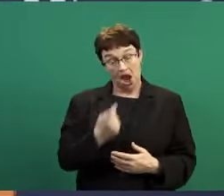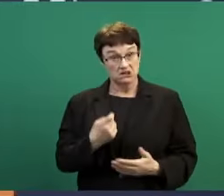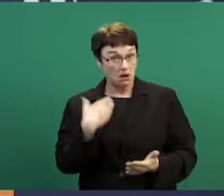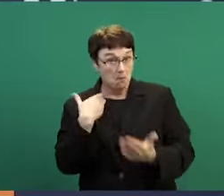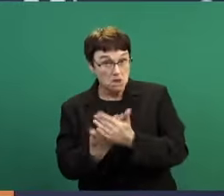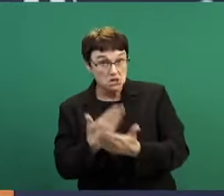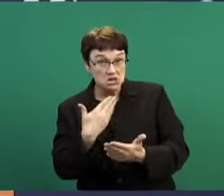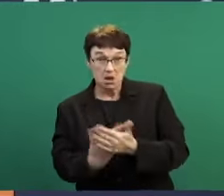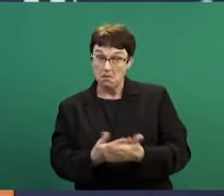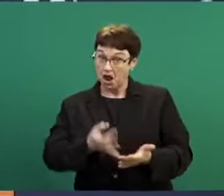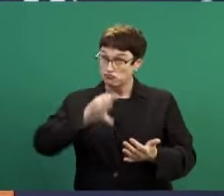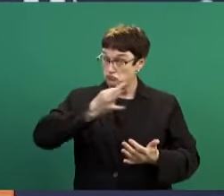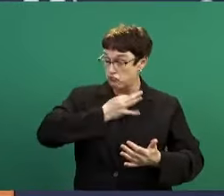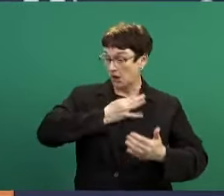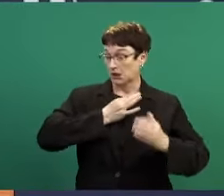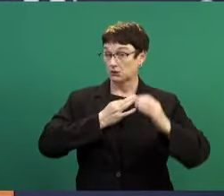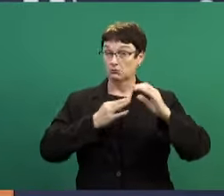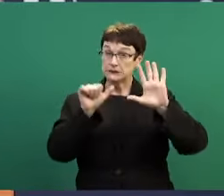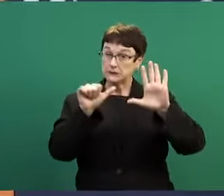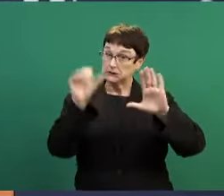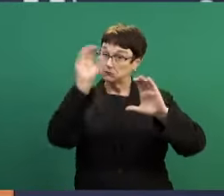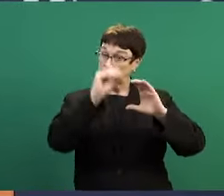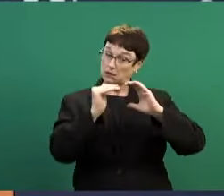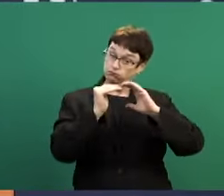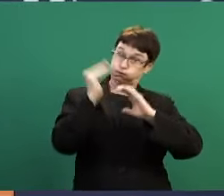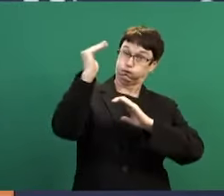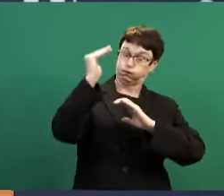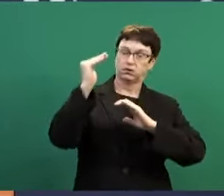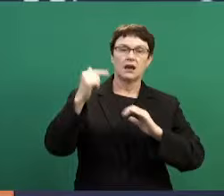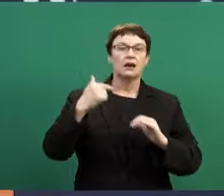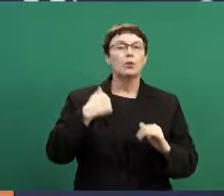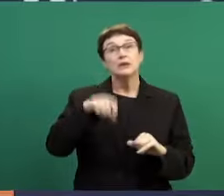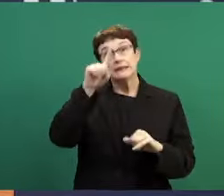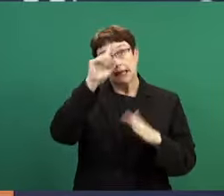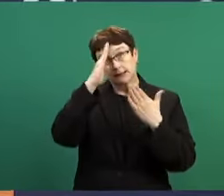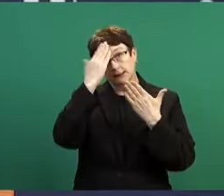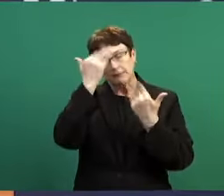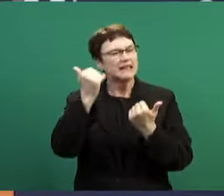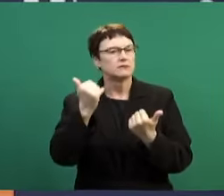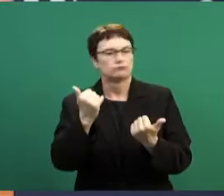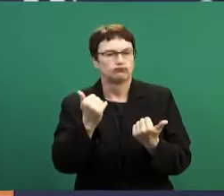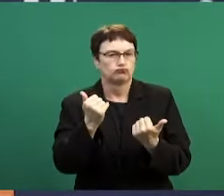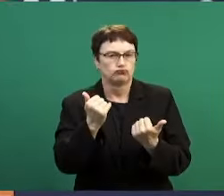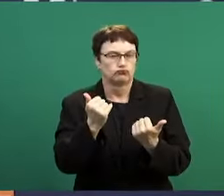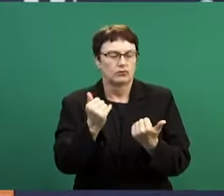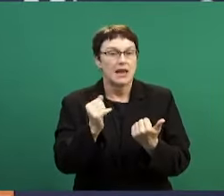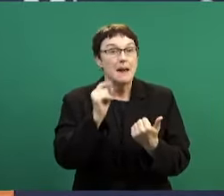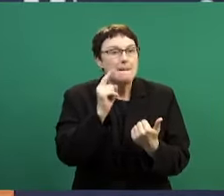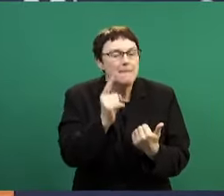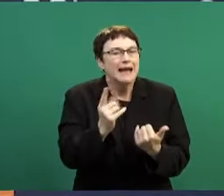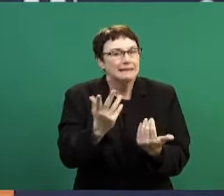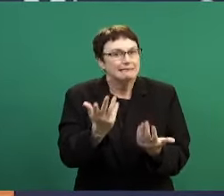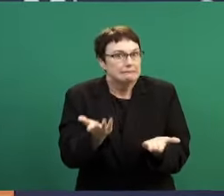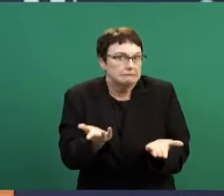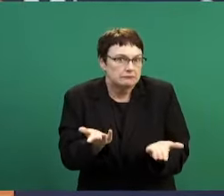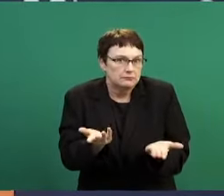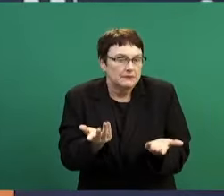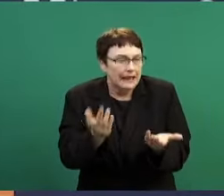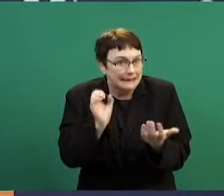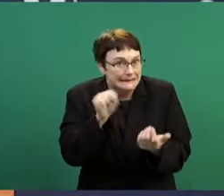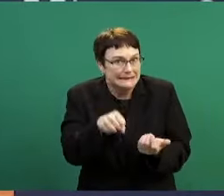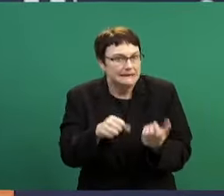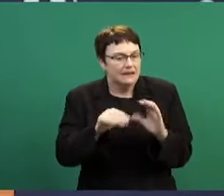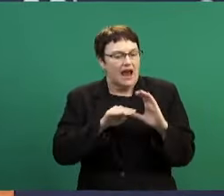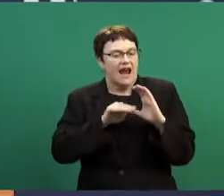6%? It is not in our baseline, but with risks to the upside, and inflation having climbed to